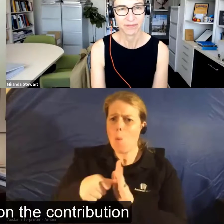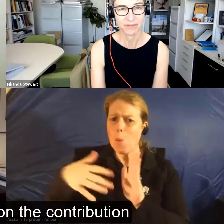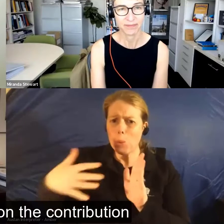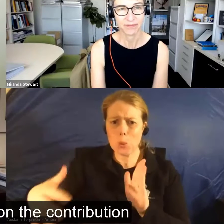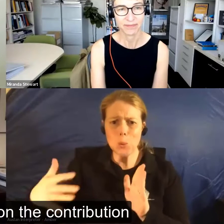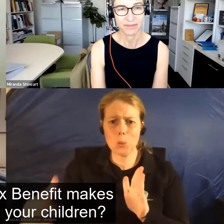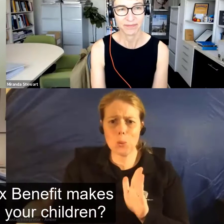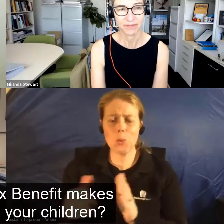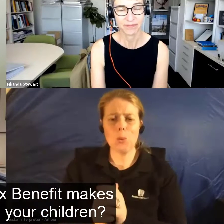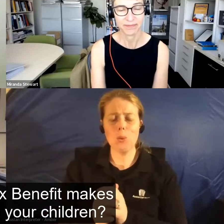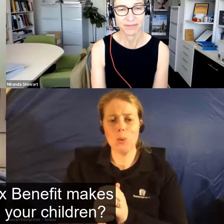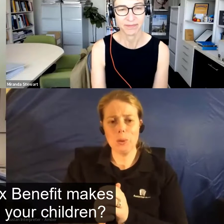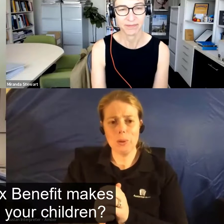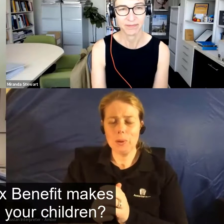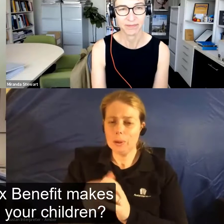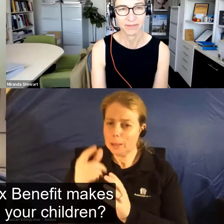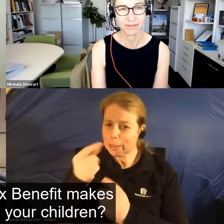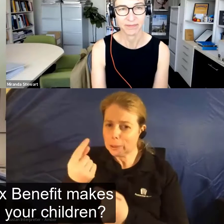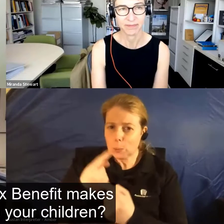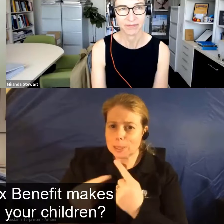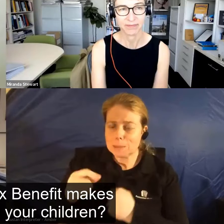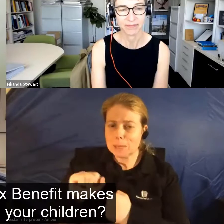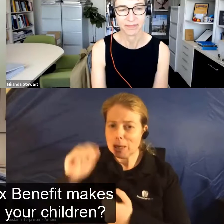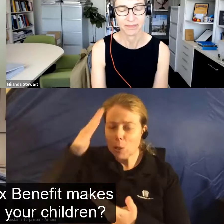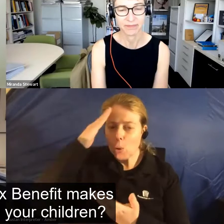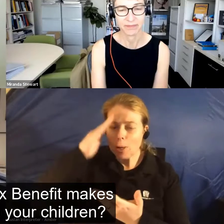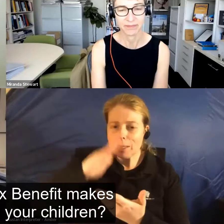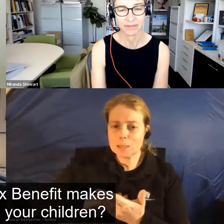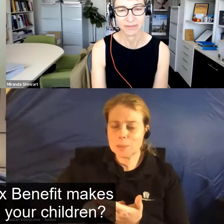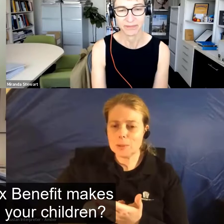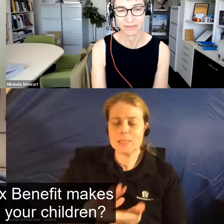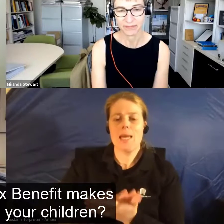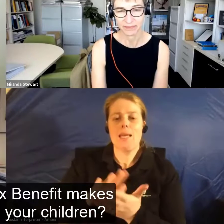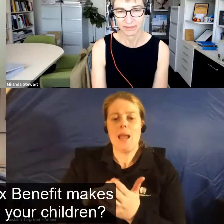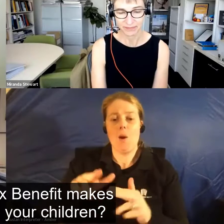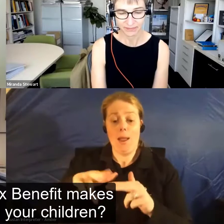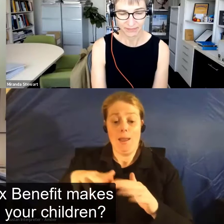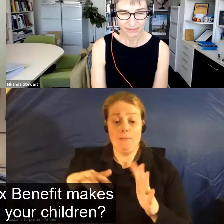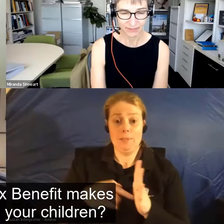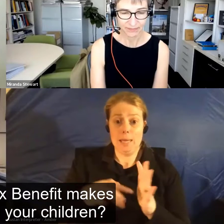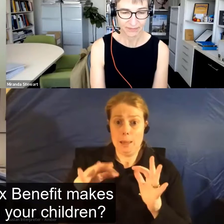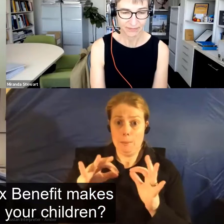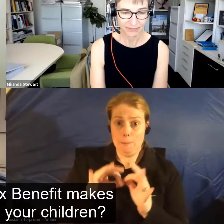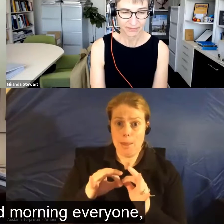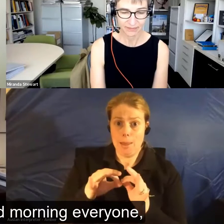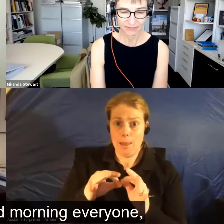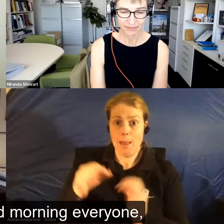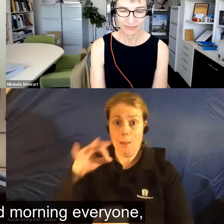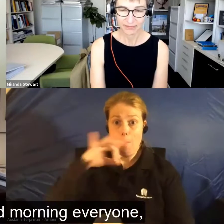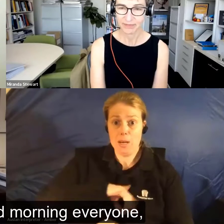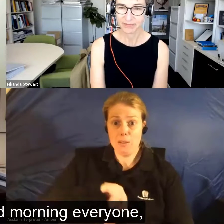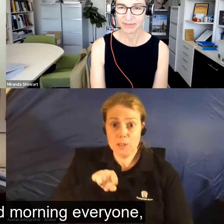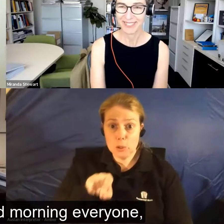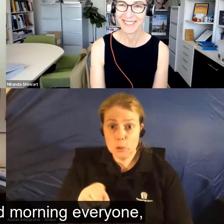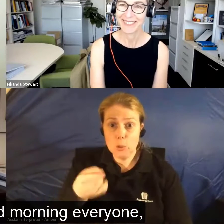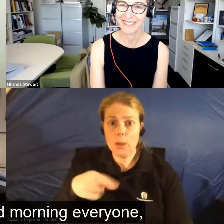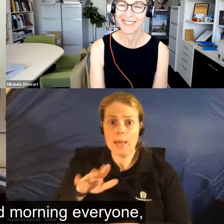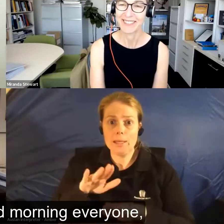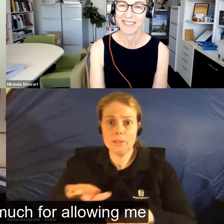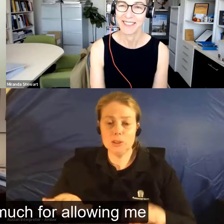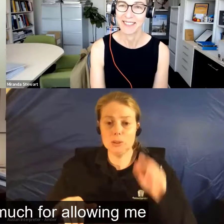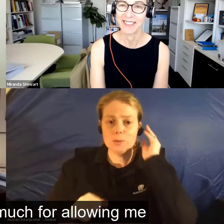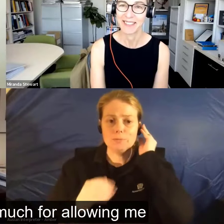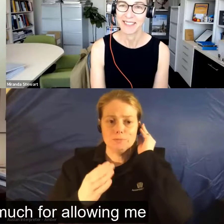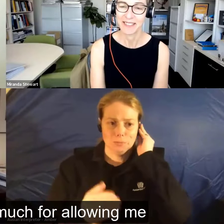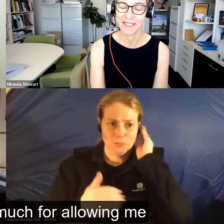on the contribution that family tax benefit makes to you and to your children? Sure. Good morning,